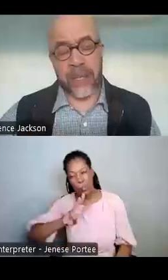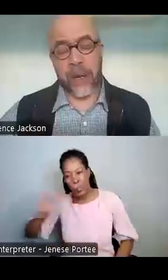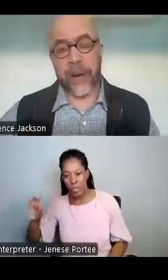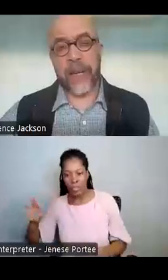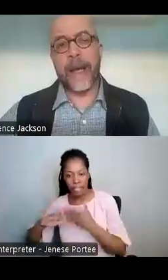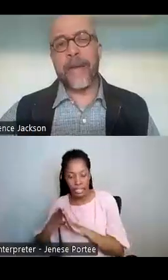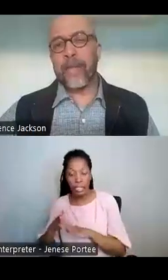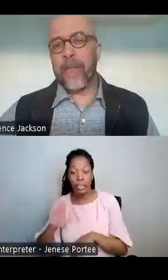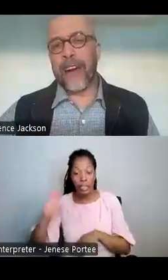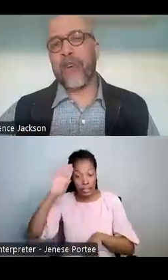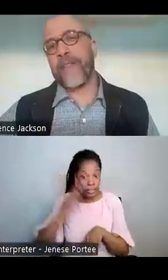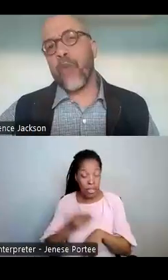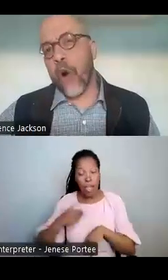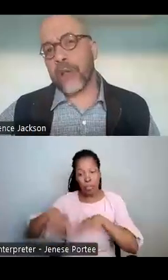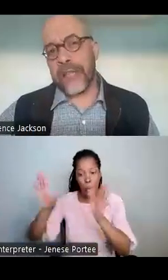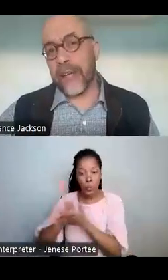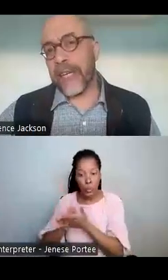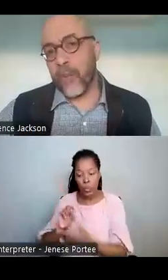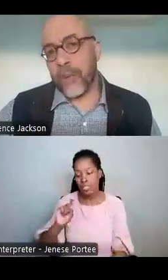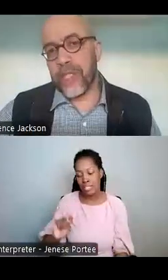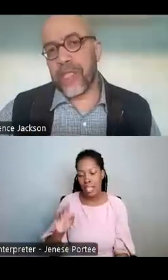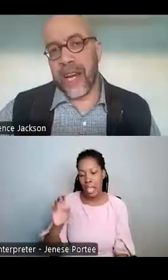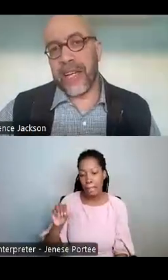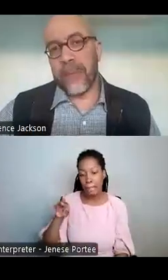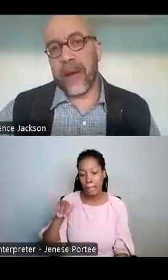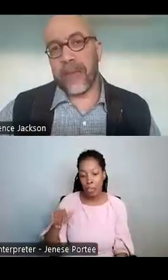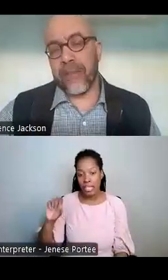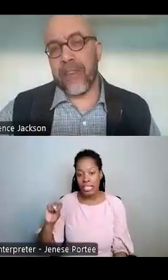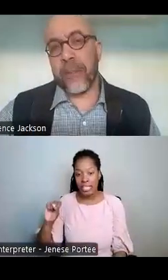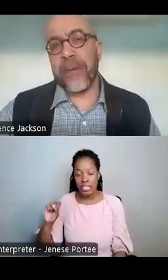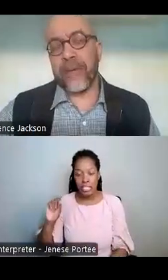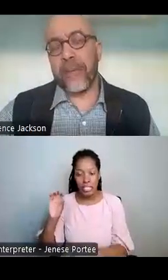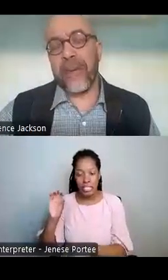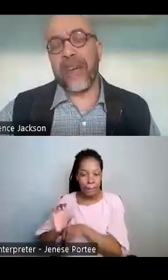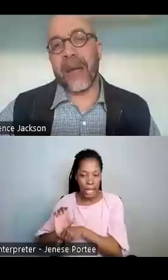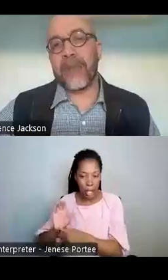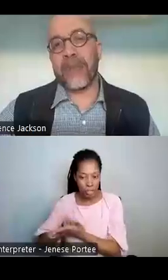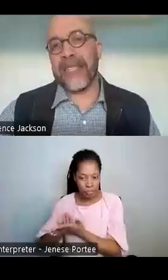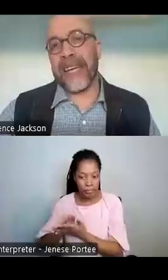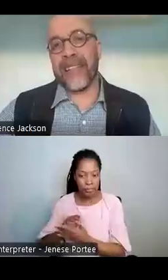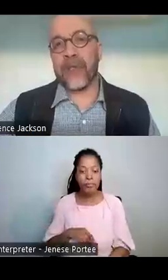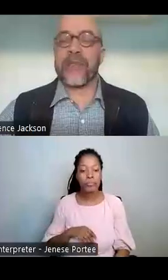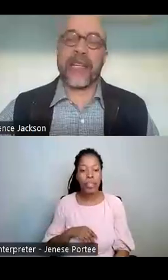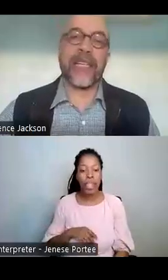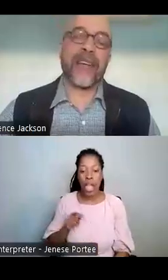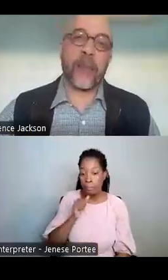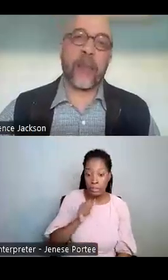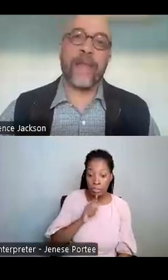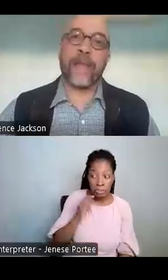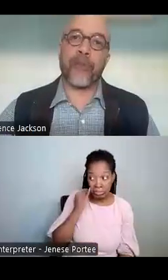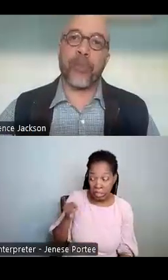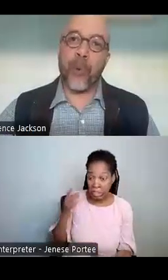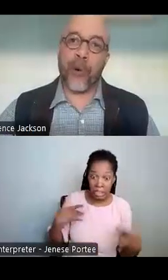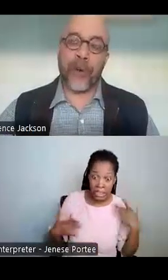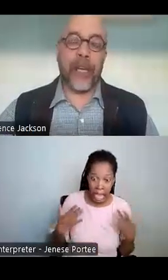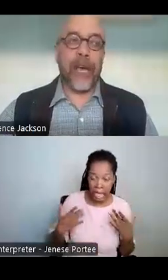Mary's Seminary. I don't know if he walked, he was excited about them being able to be day students, like he didn't have to pay for